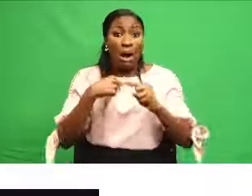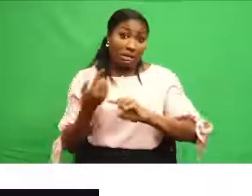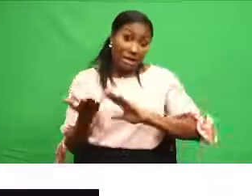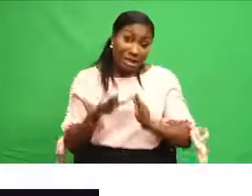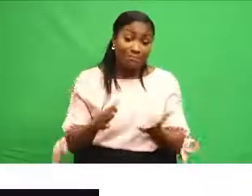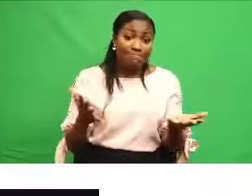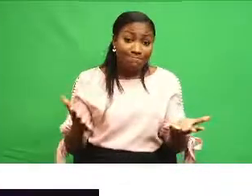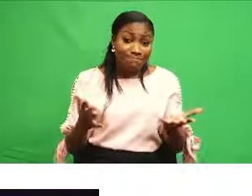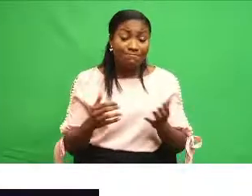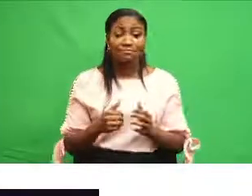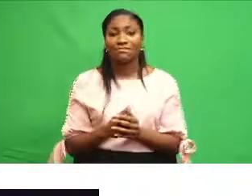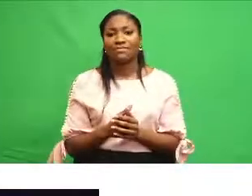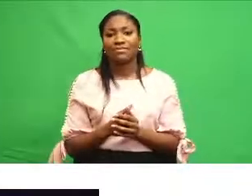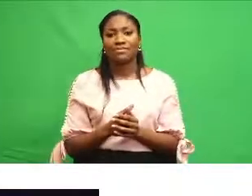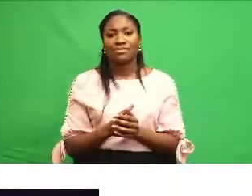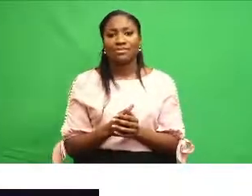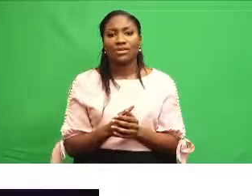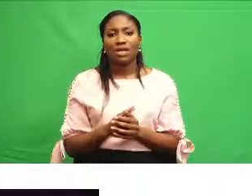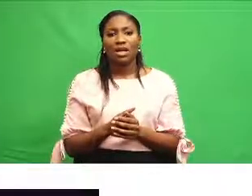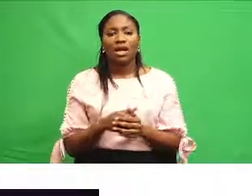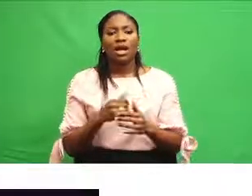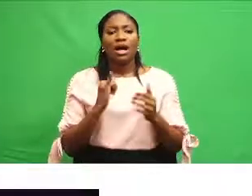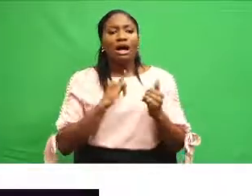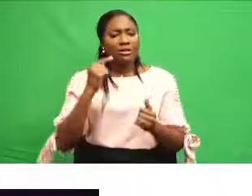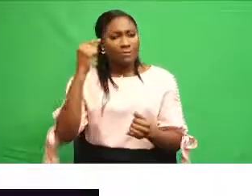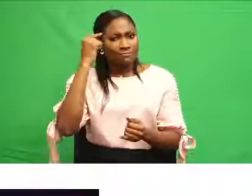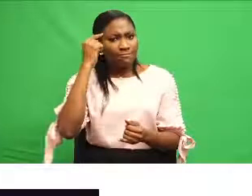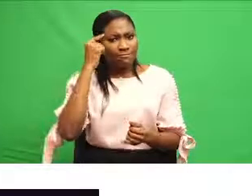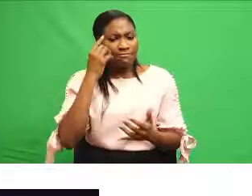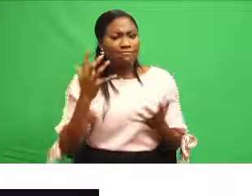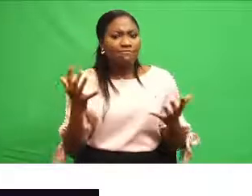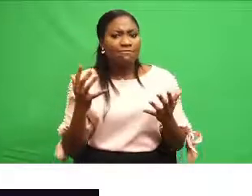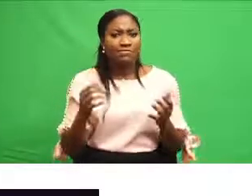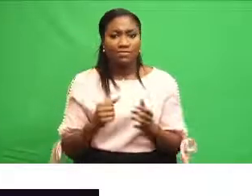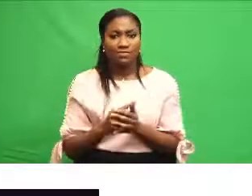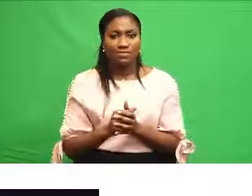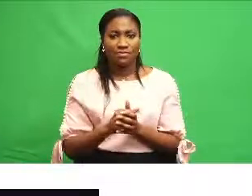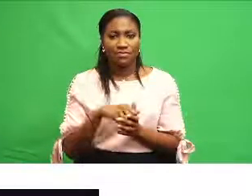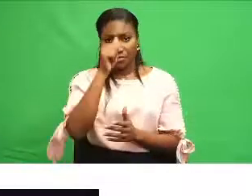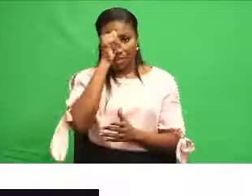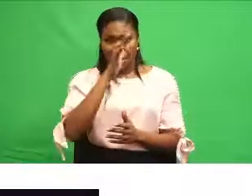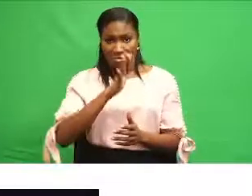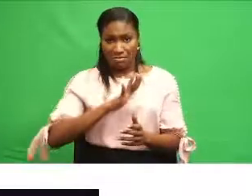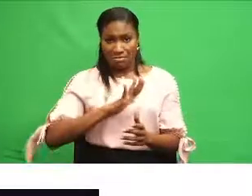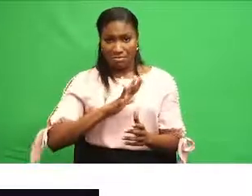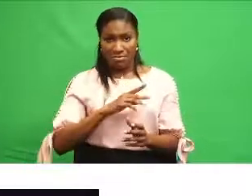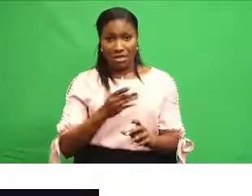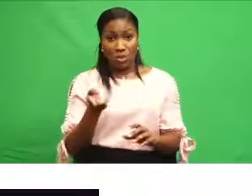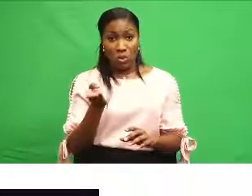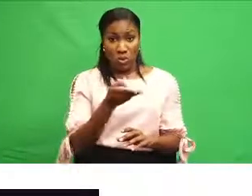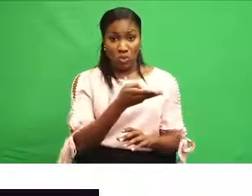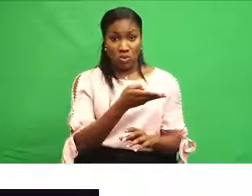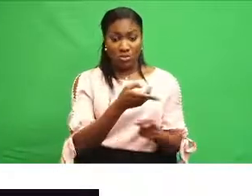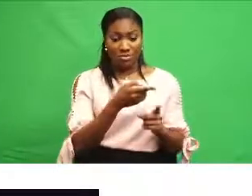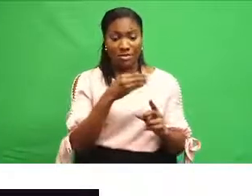III. Now, I suspect that King George had quite an estate.